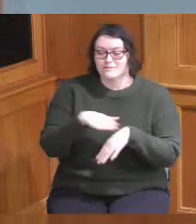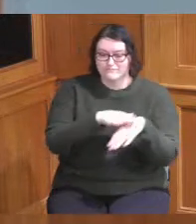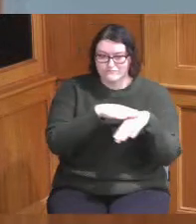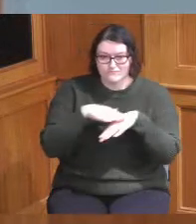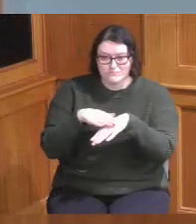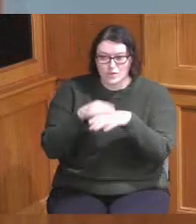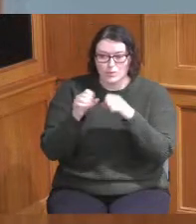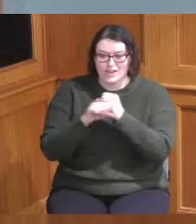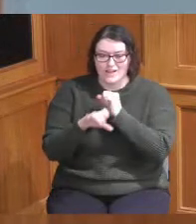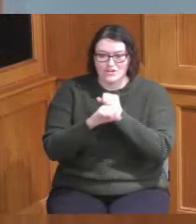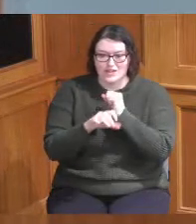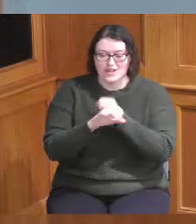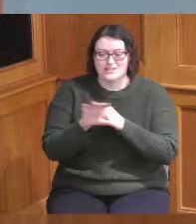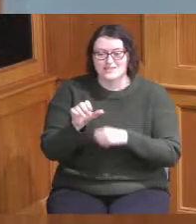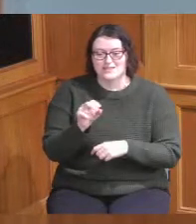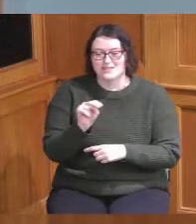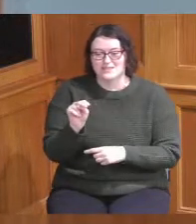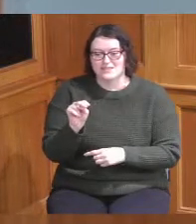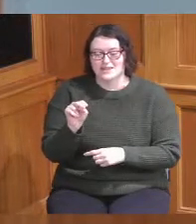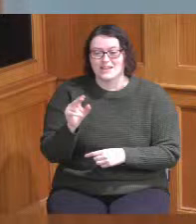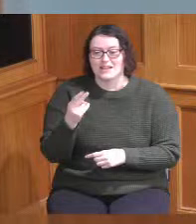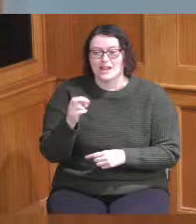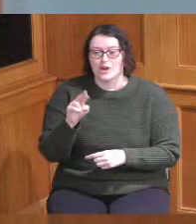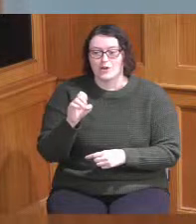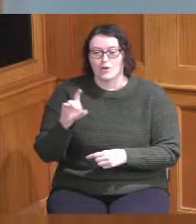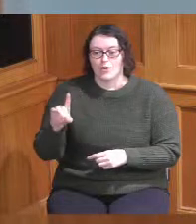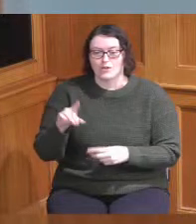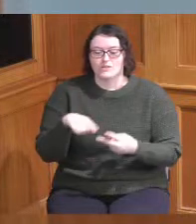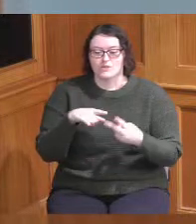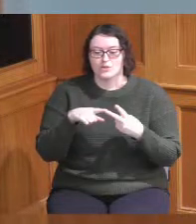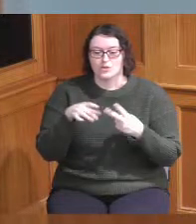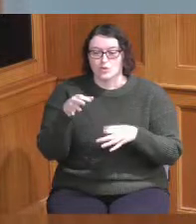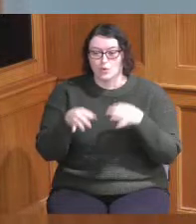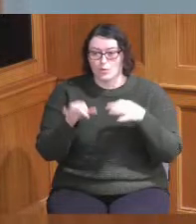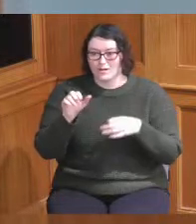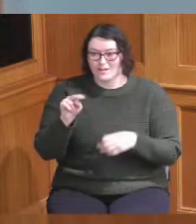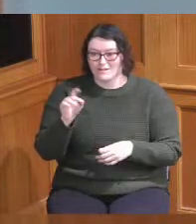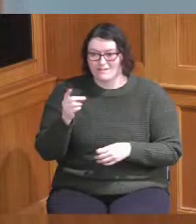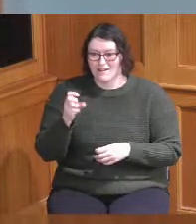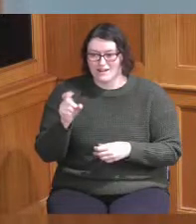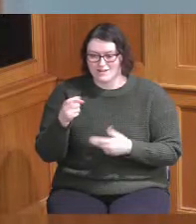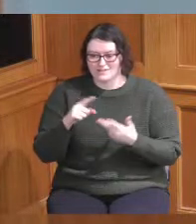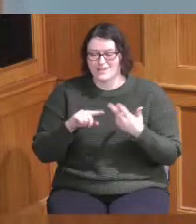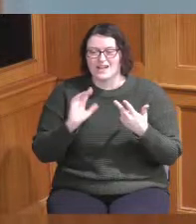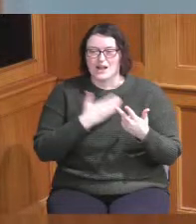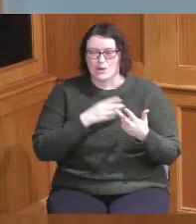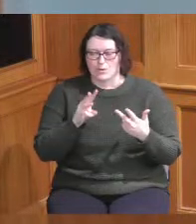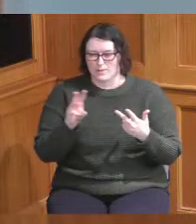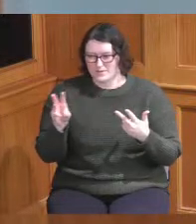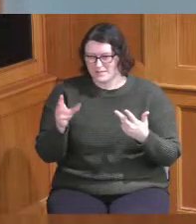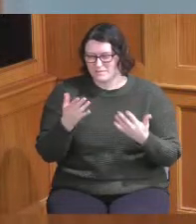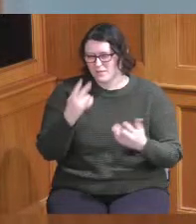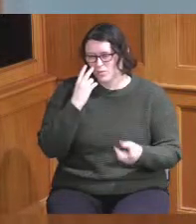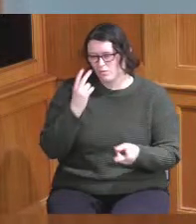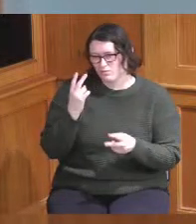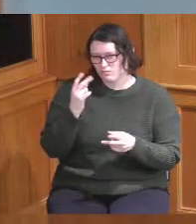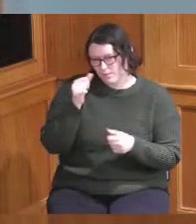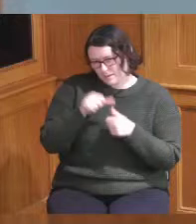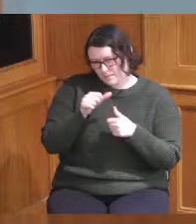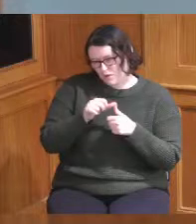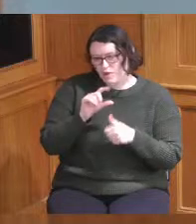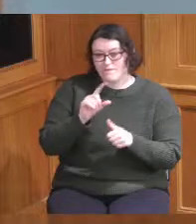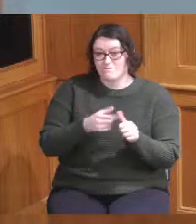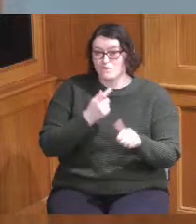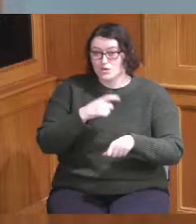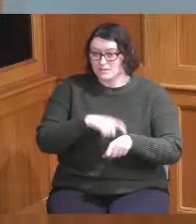in the Cincinnati Herald, the County Court Index, and on our Community Development webpage. As you may recall, we held our first public